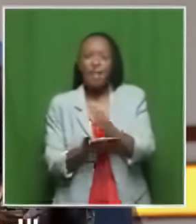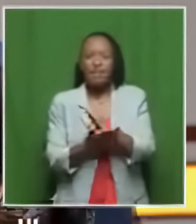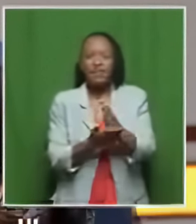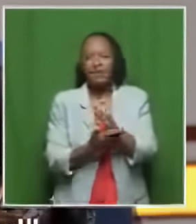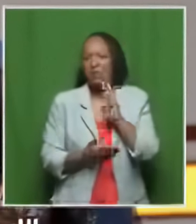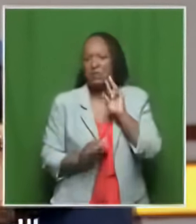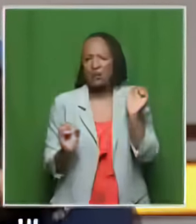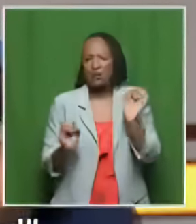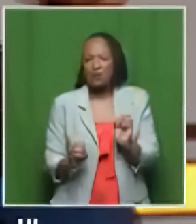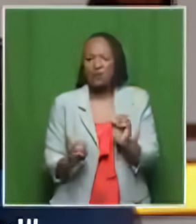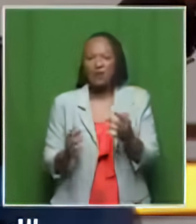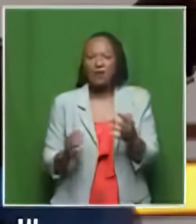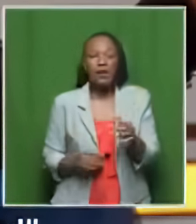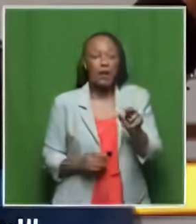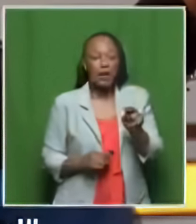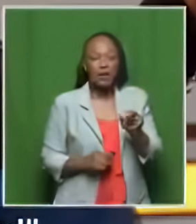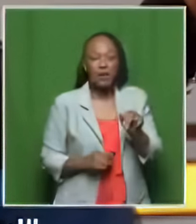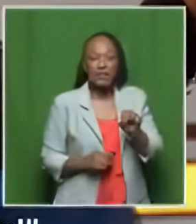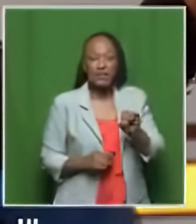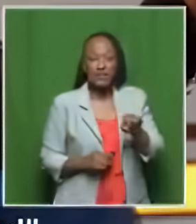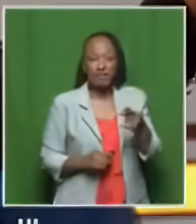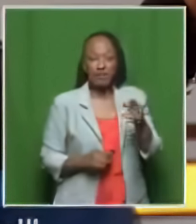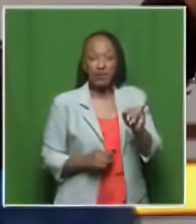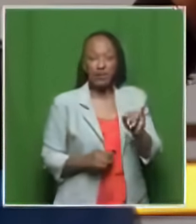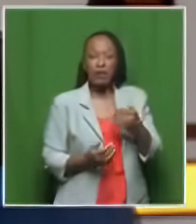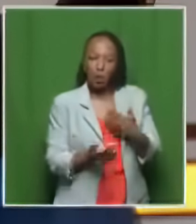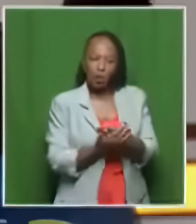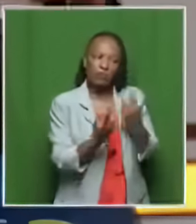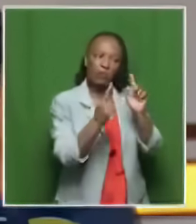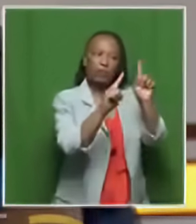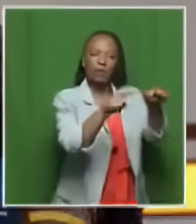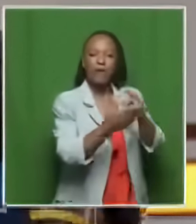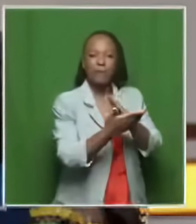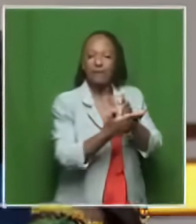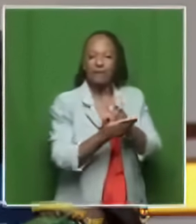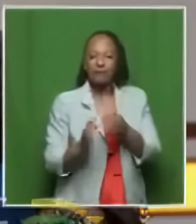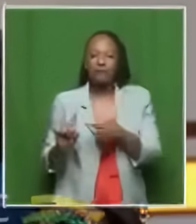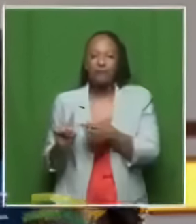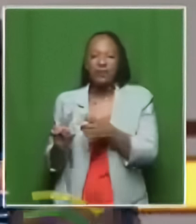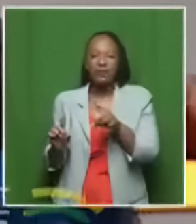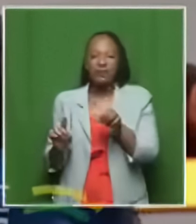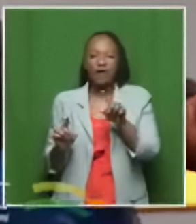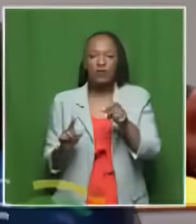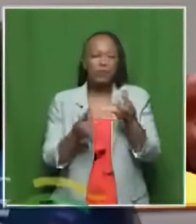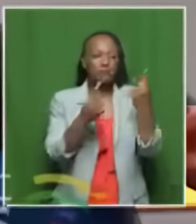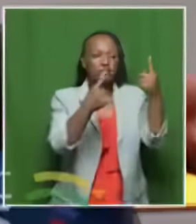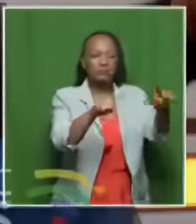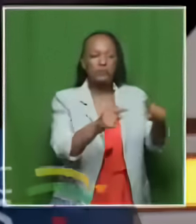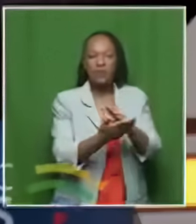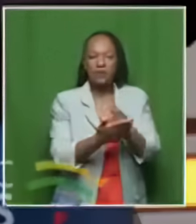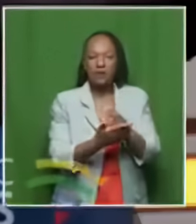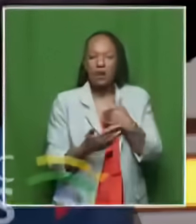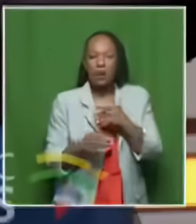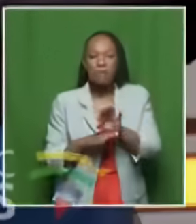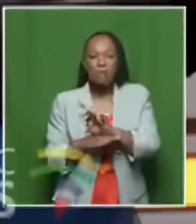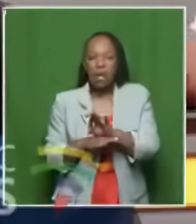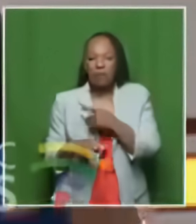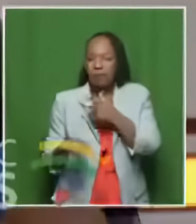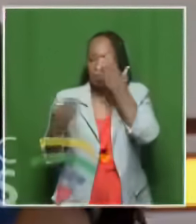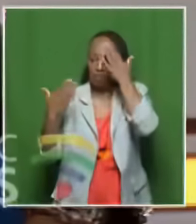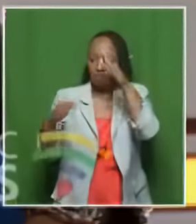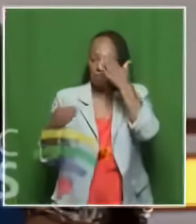now, Nasipi will have been in Midrand. Dada has not been to Midrand. He doesn't have a plan on how he's going to rescue